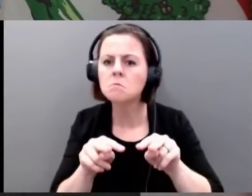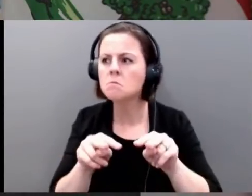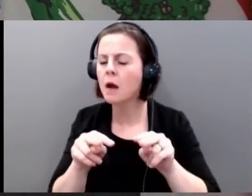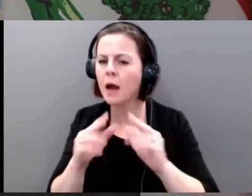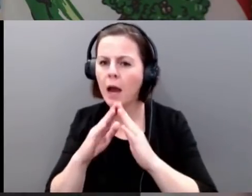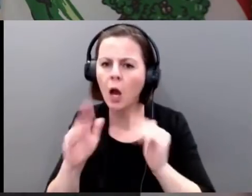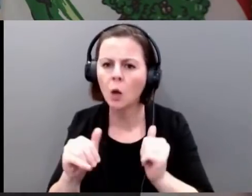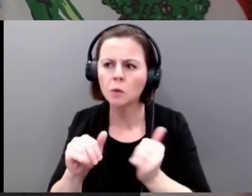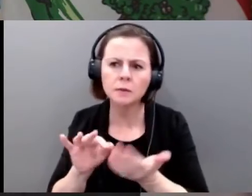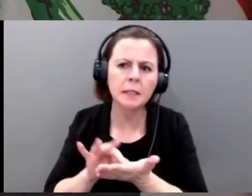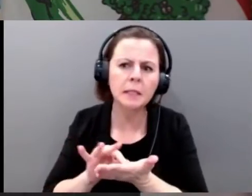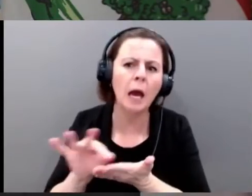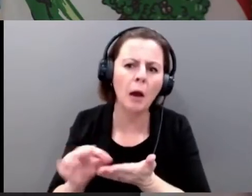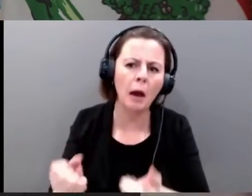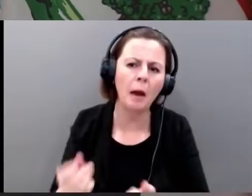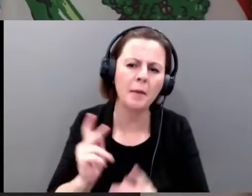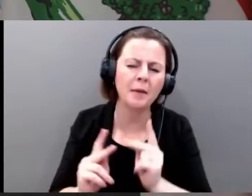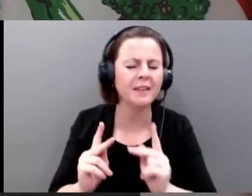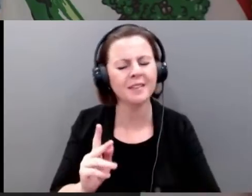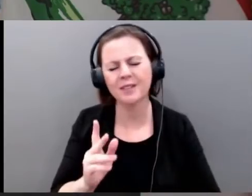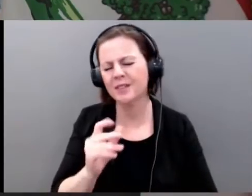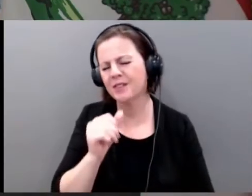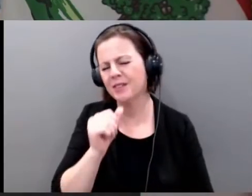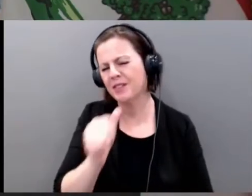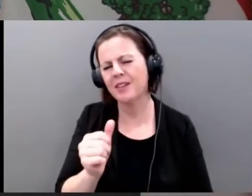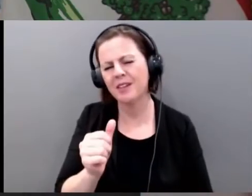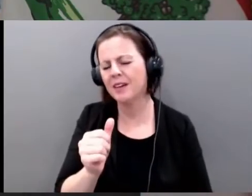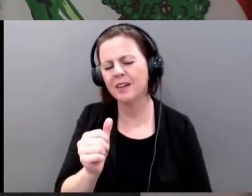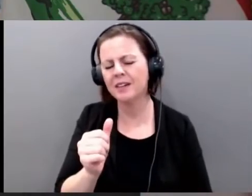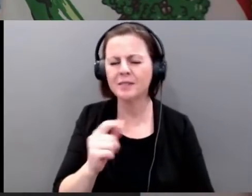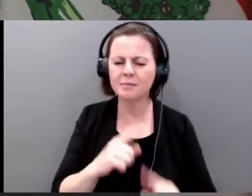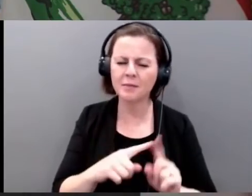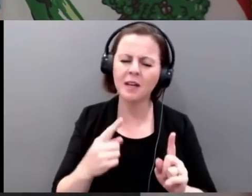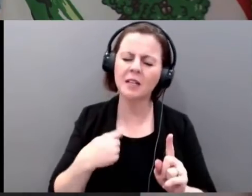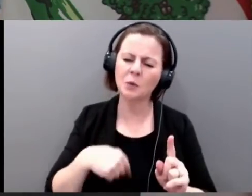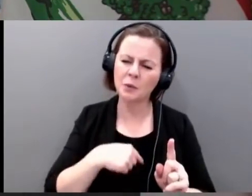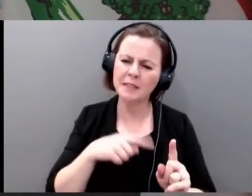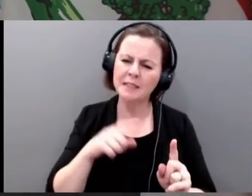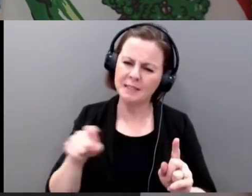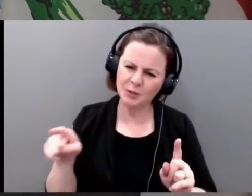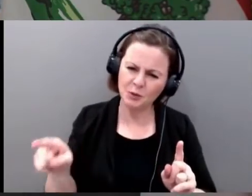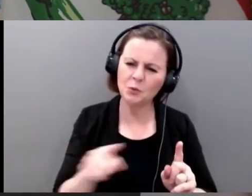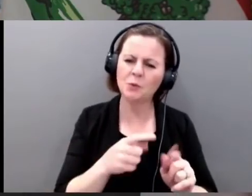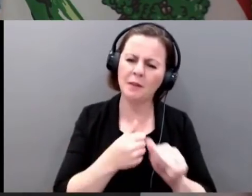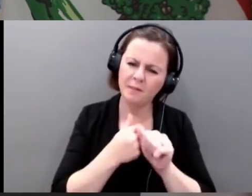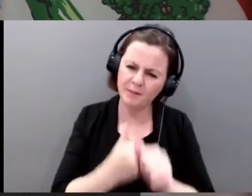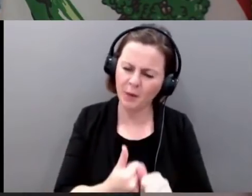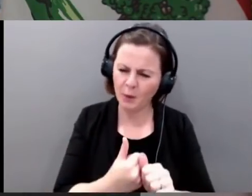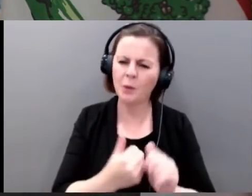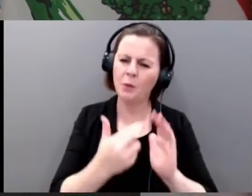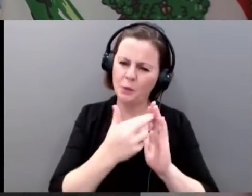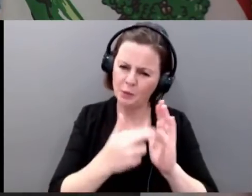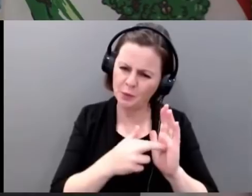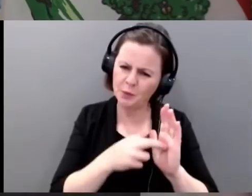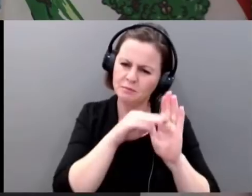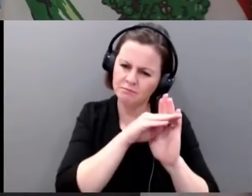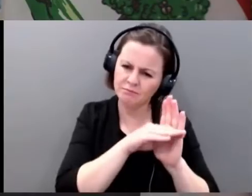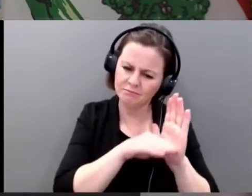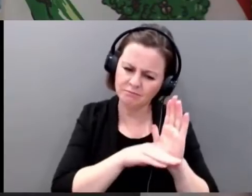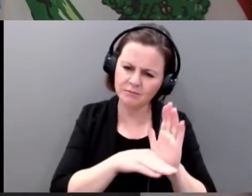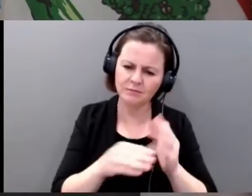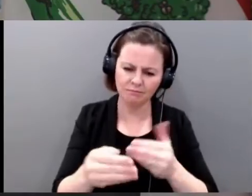or anything like that. But we just need you to follow the regulations here for a couple of weeks and allow us to break